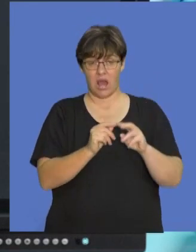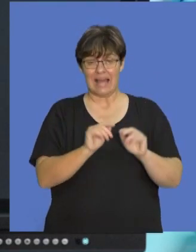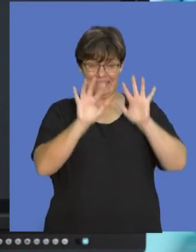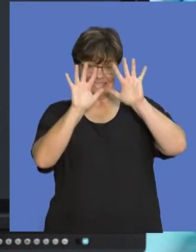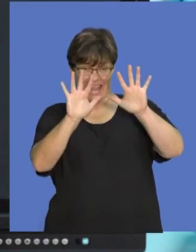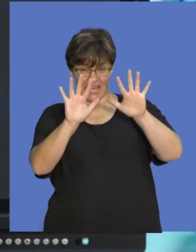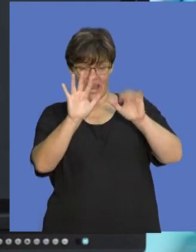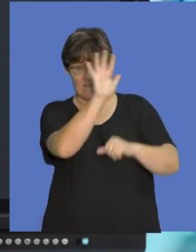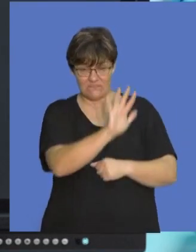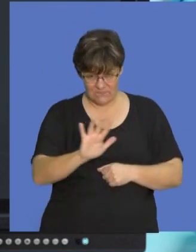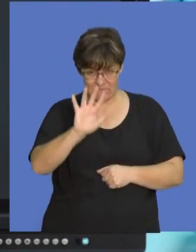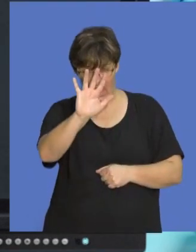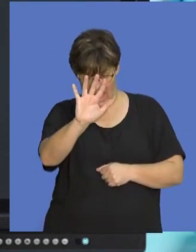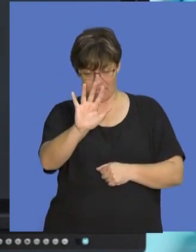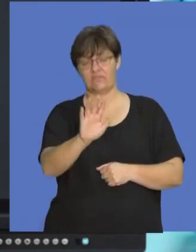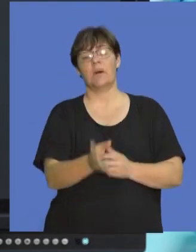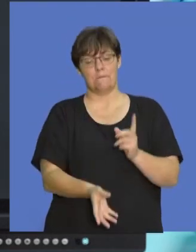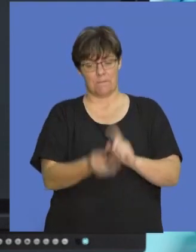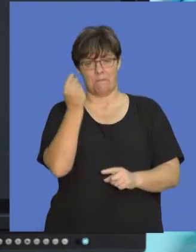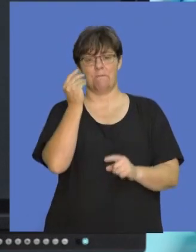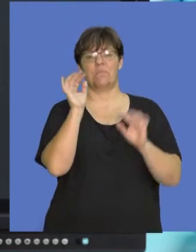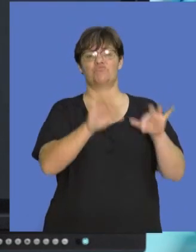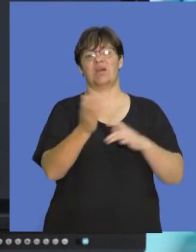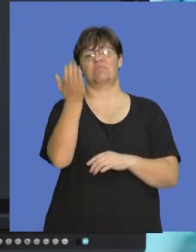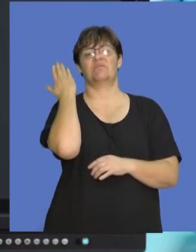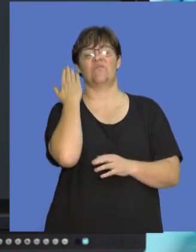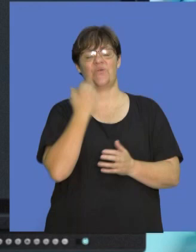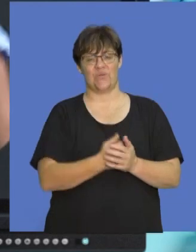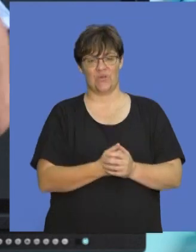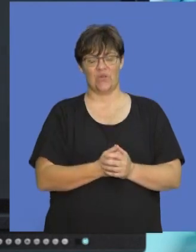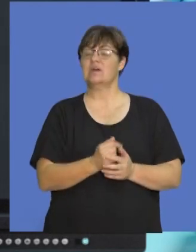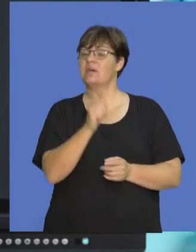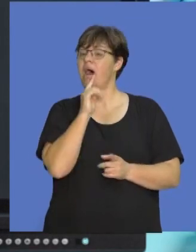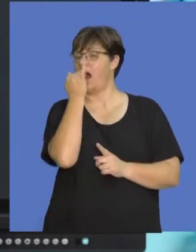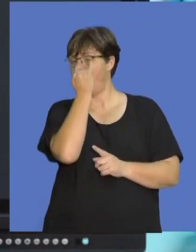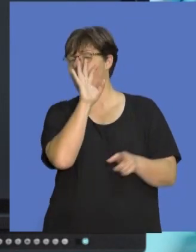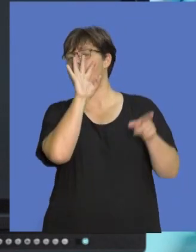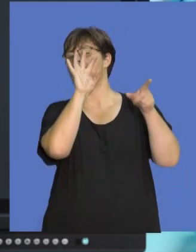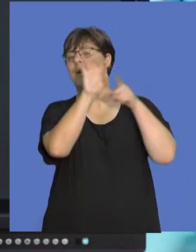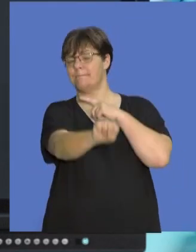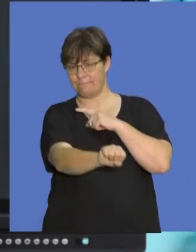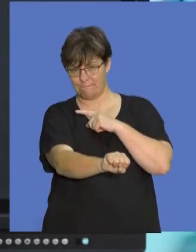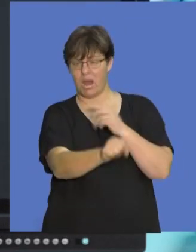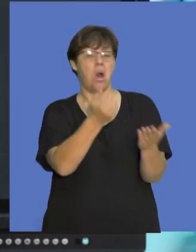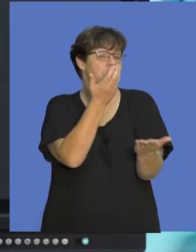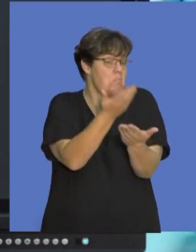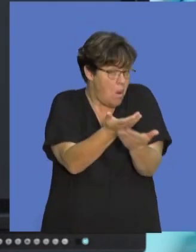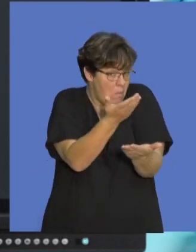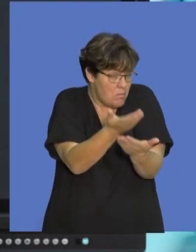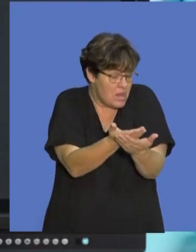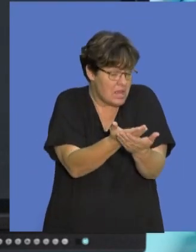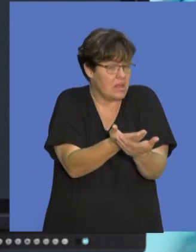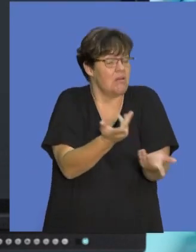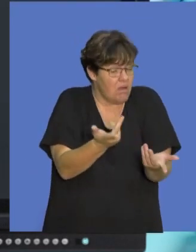10 of them would have experienced rain in the past. That gives us the idea of probability, that